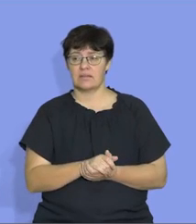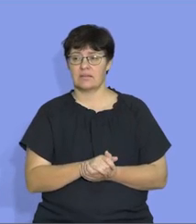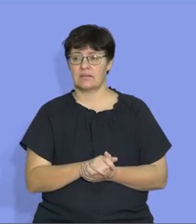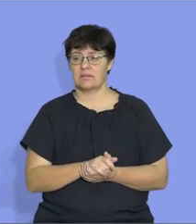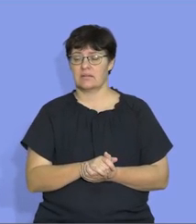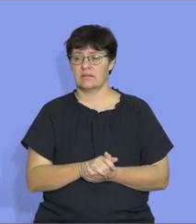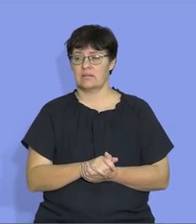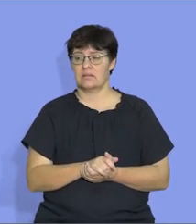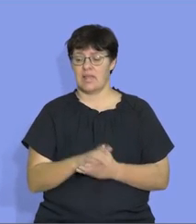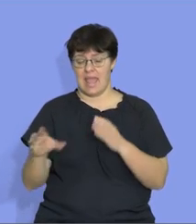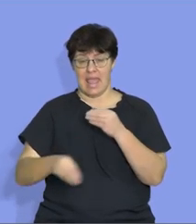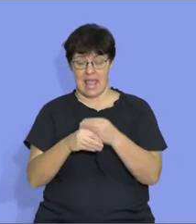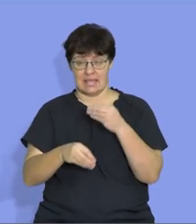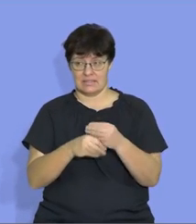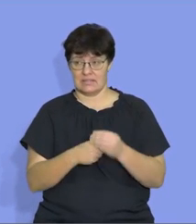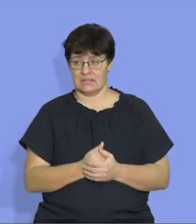added,